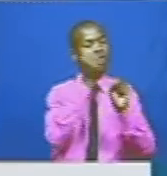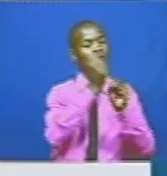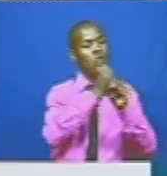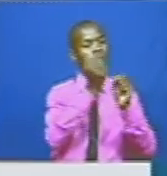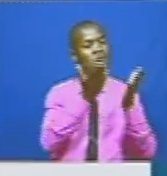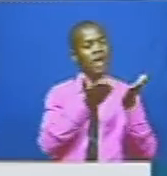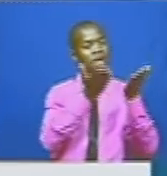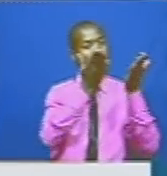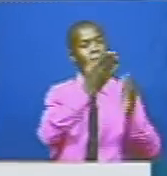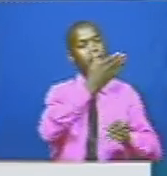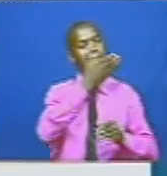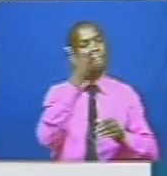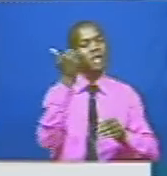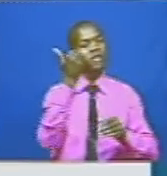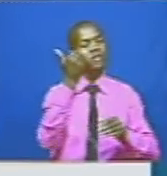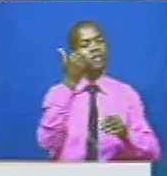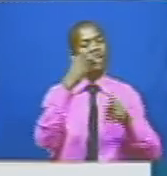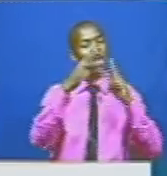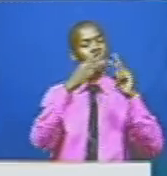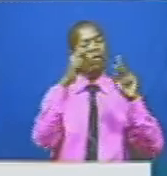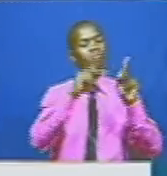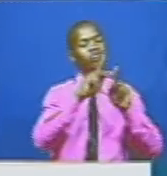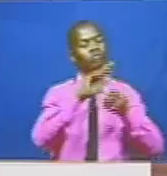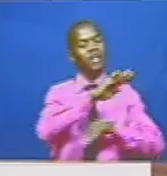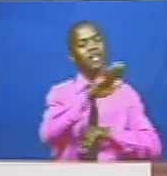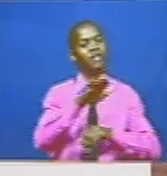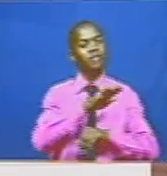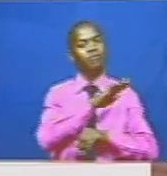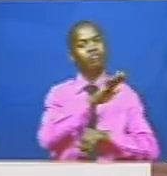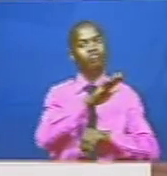even better our hospitality industry? Maybe we can start with you.